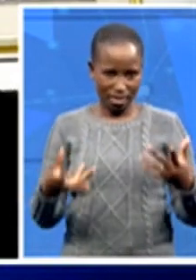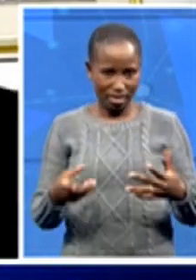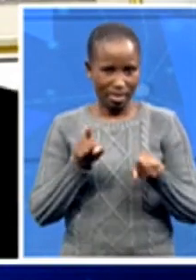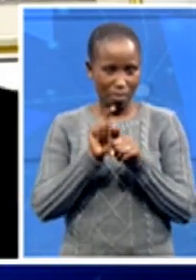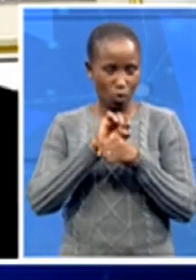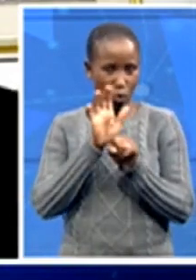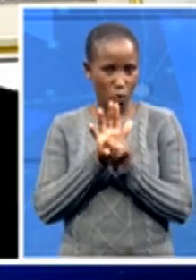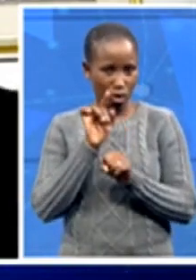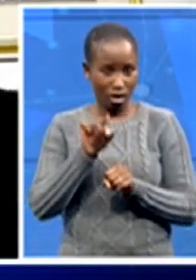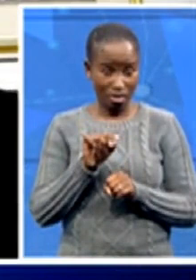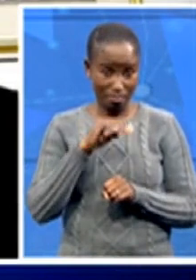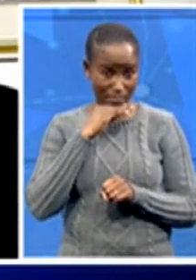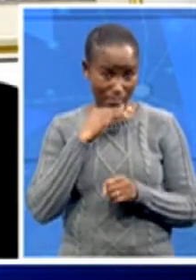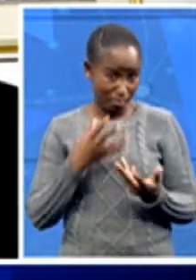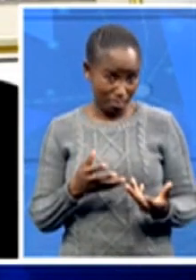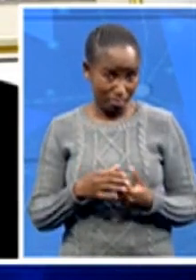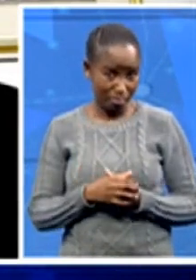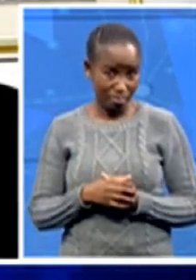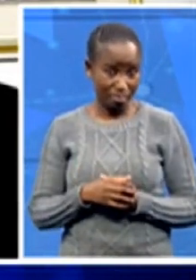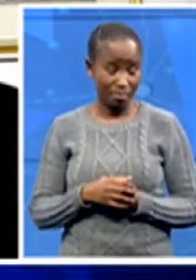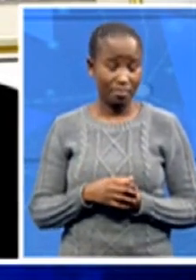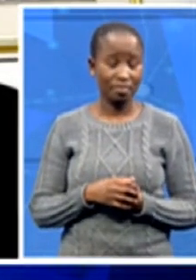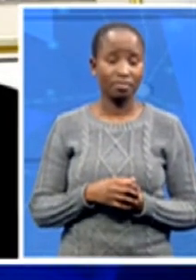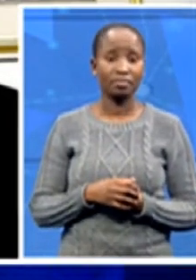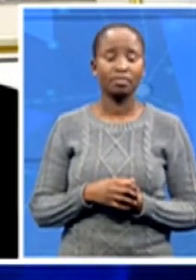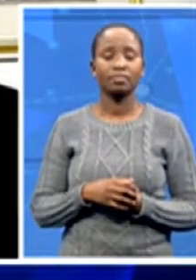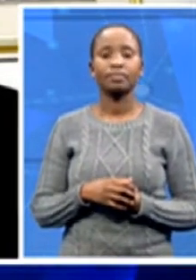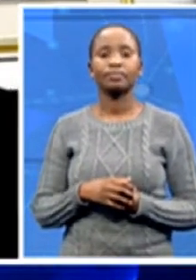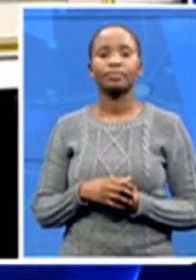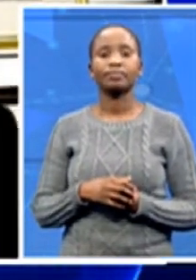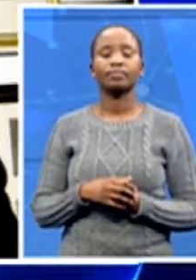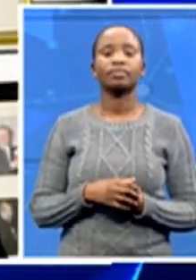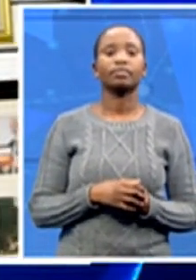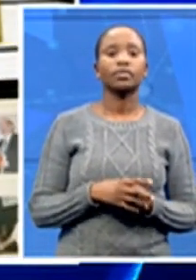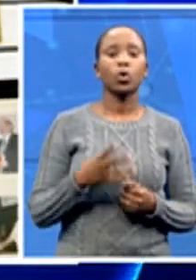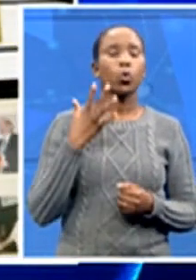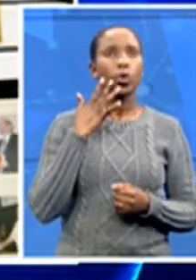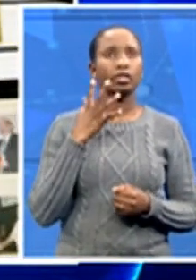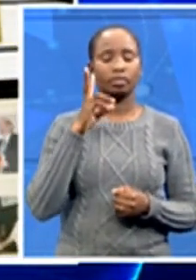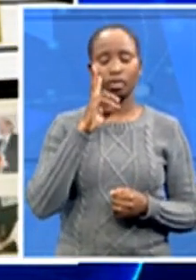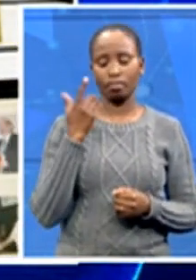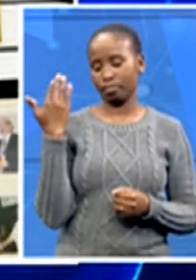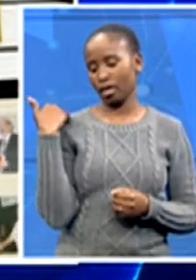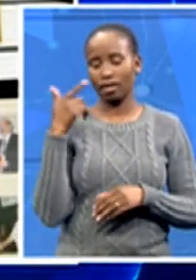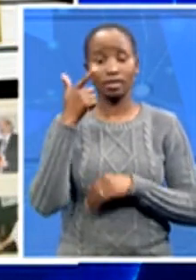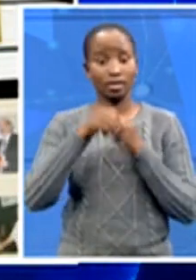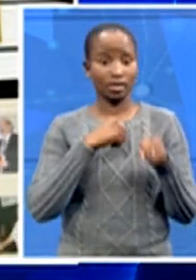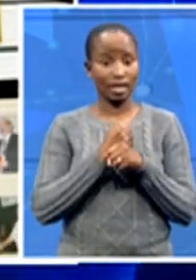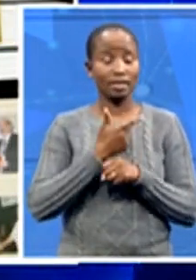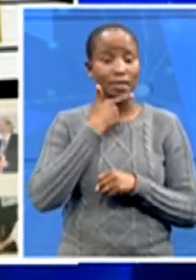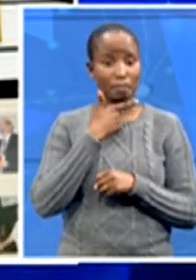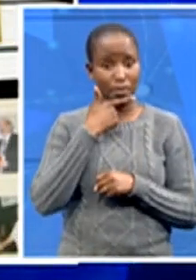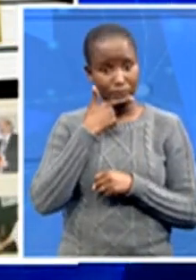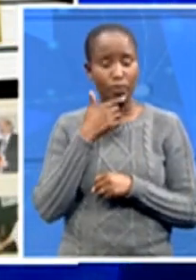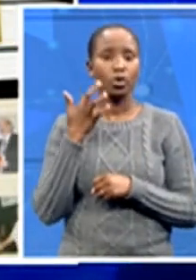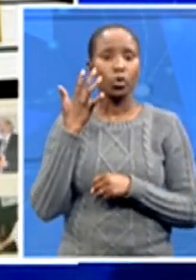So we knew right from December last year that when we described the first variants, and in South Africa